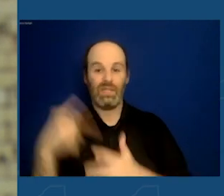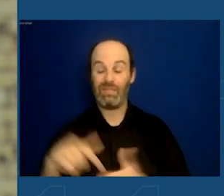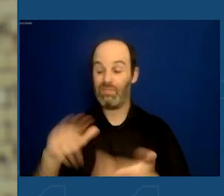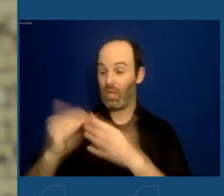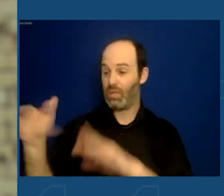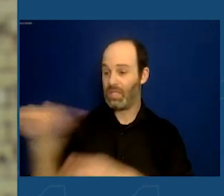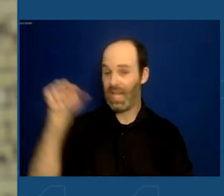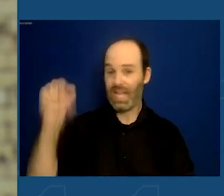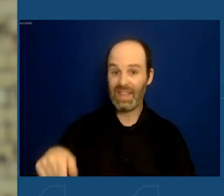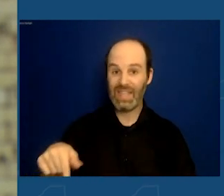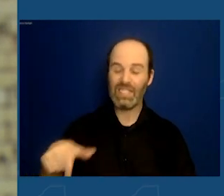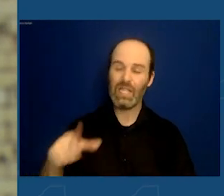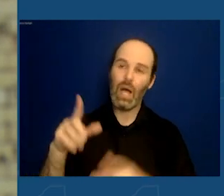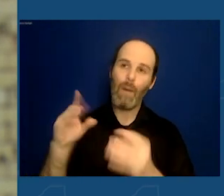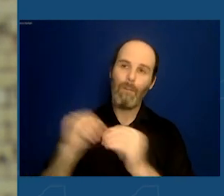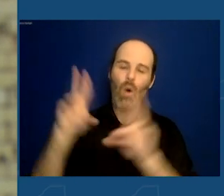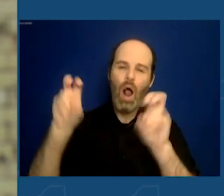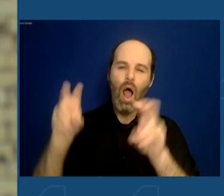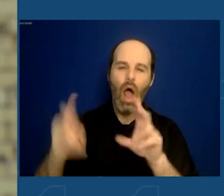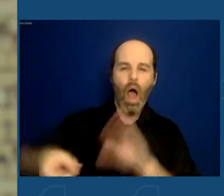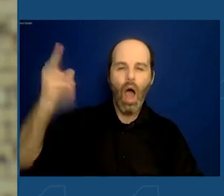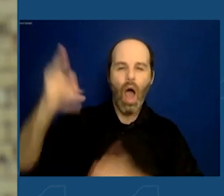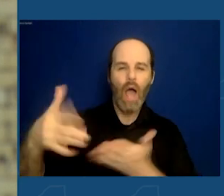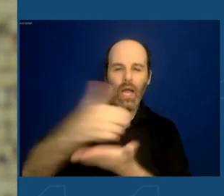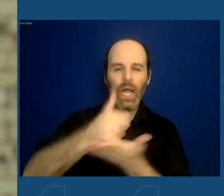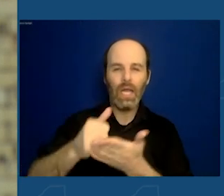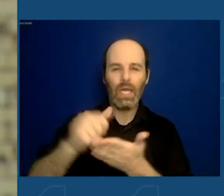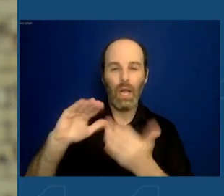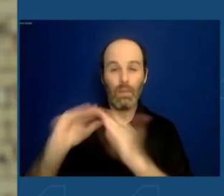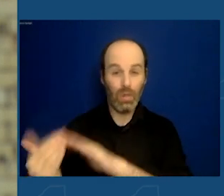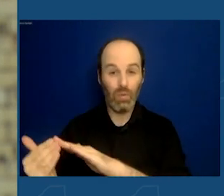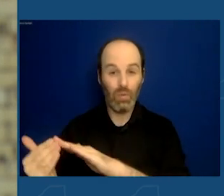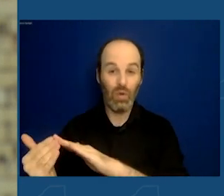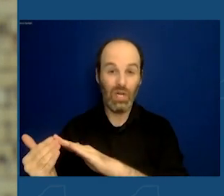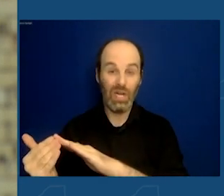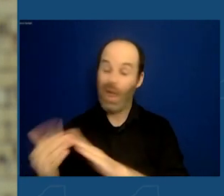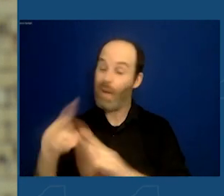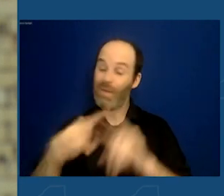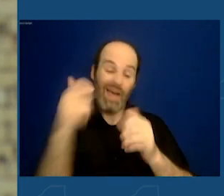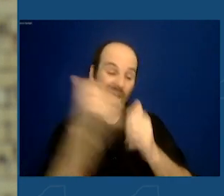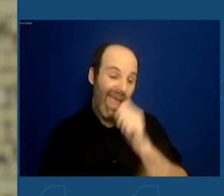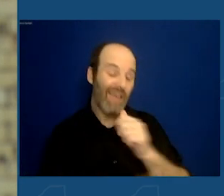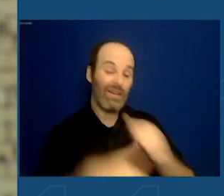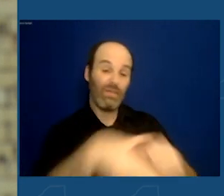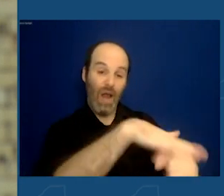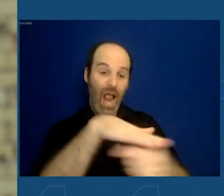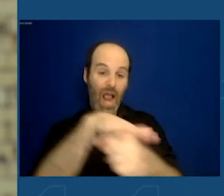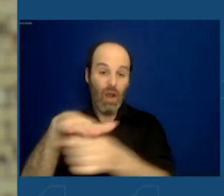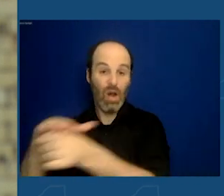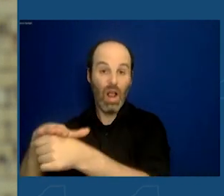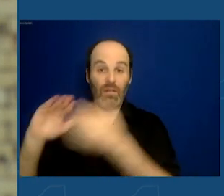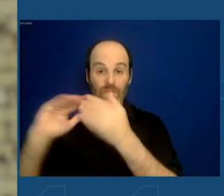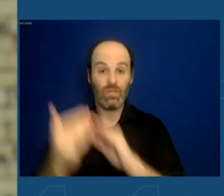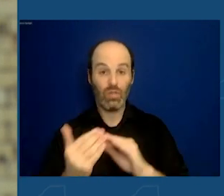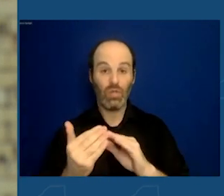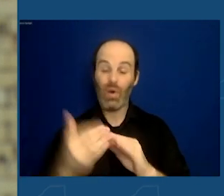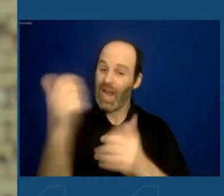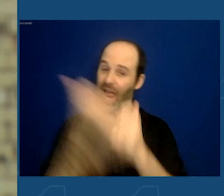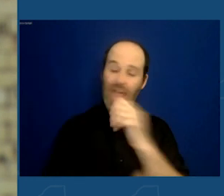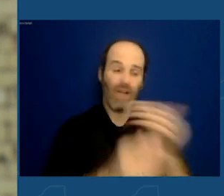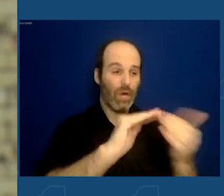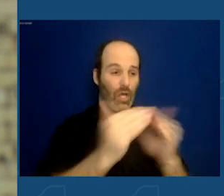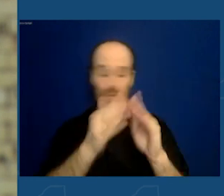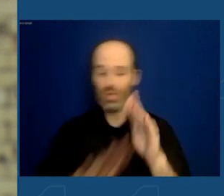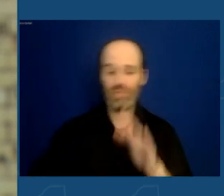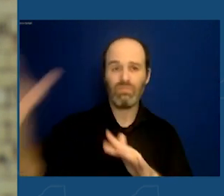income community, but this is true for every borough of this city and every community across the state.